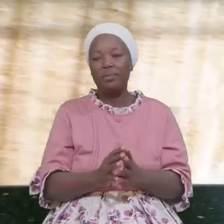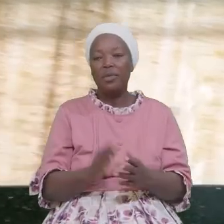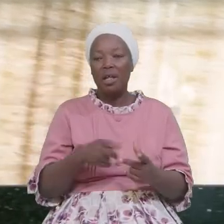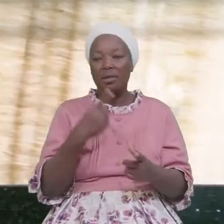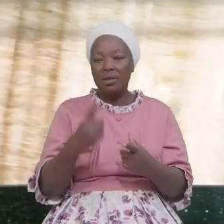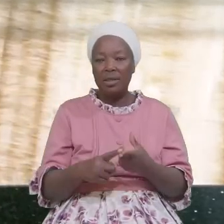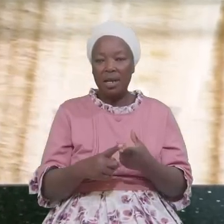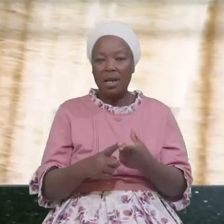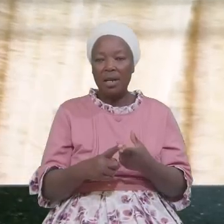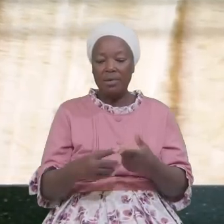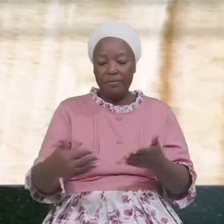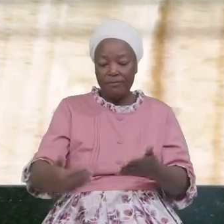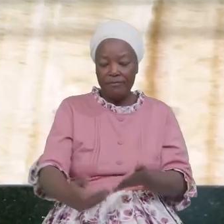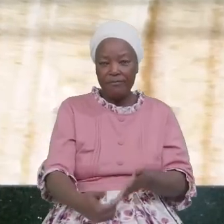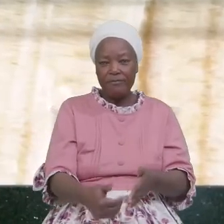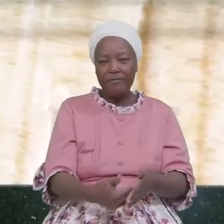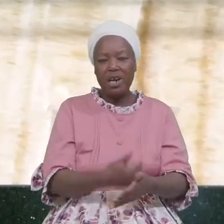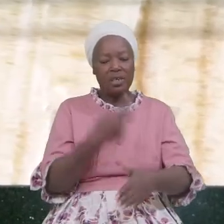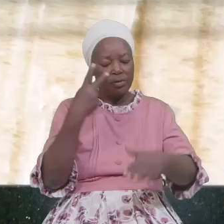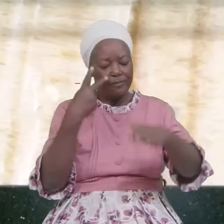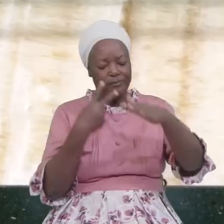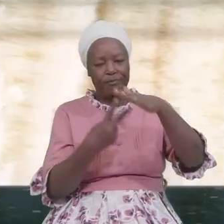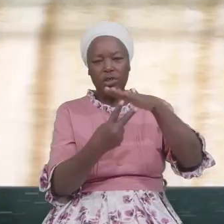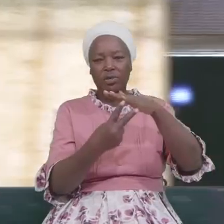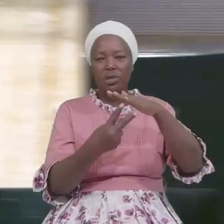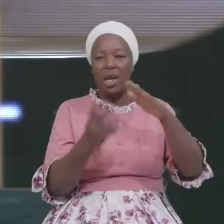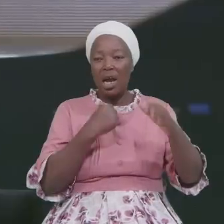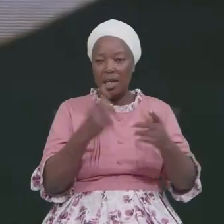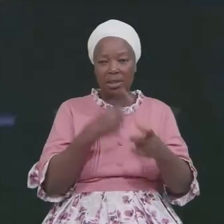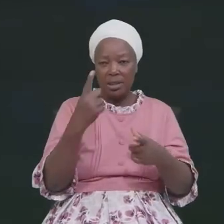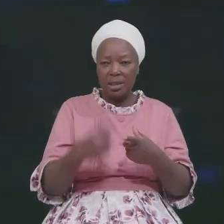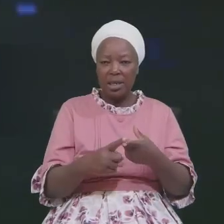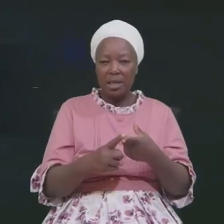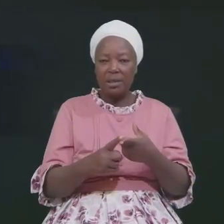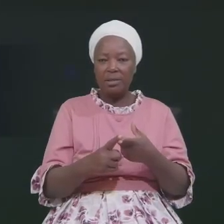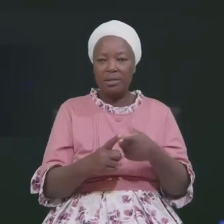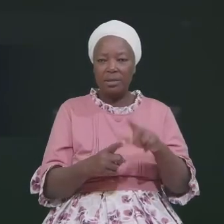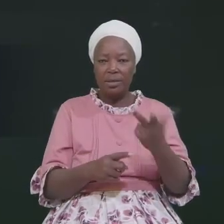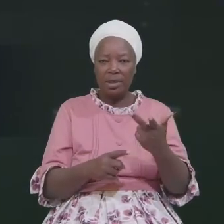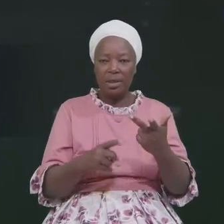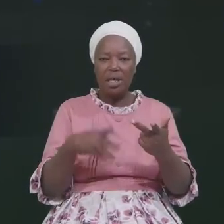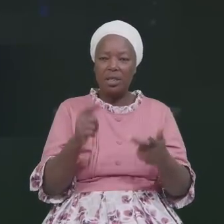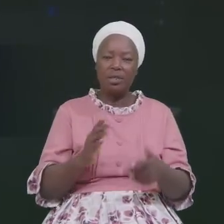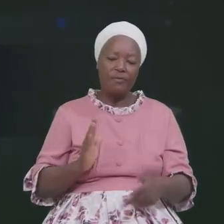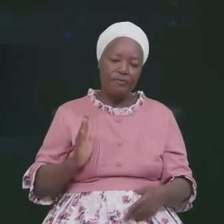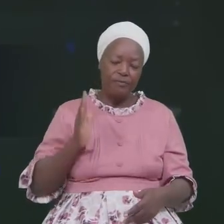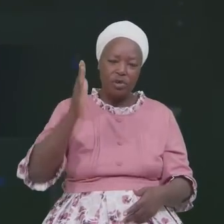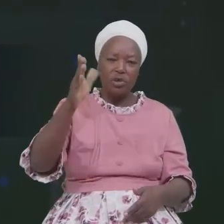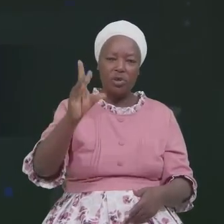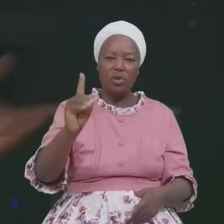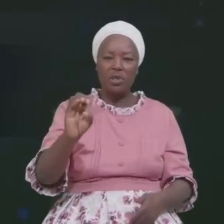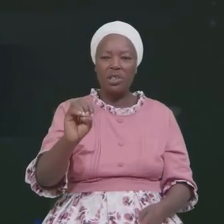Then, fresh vision. And then, the future